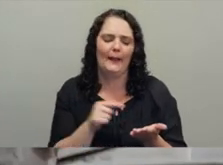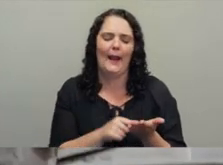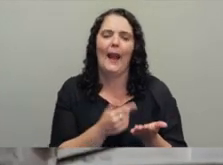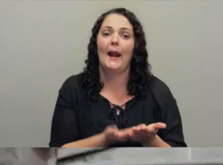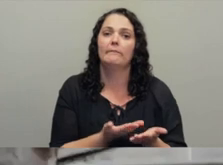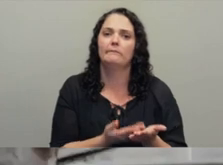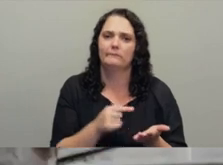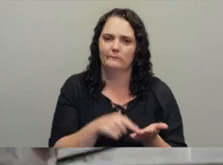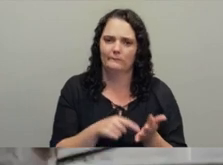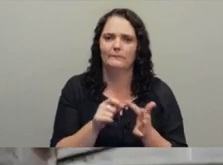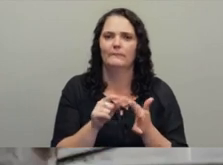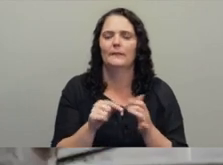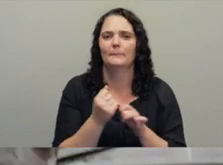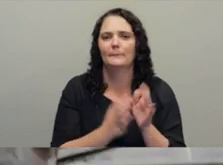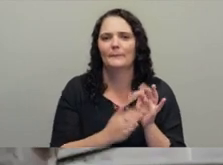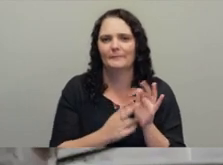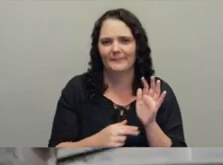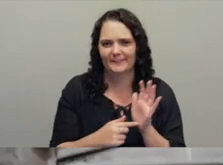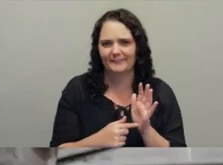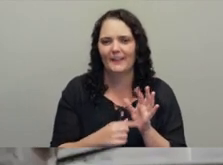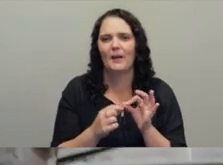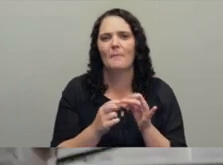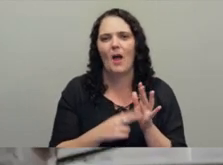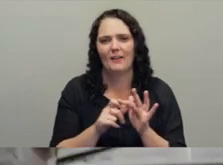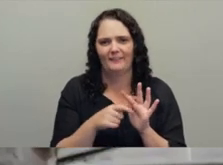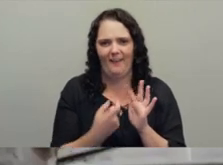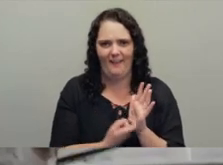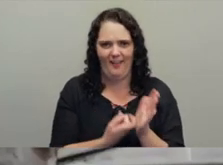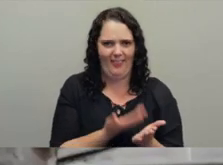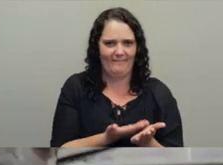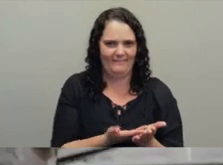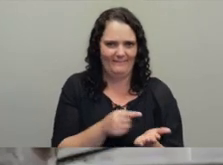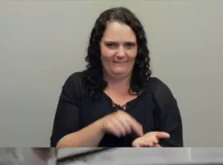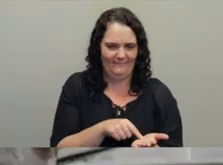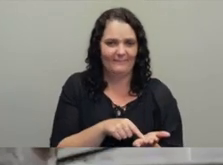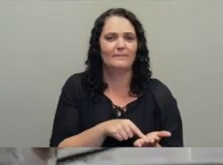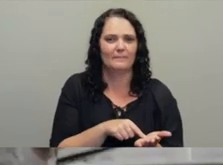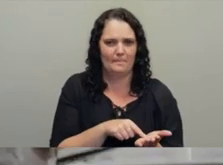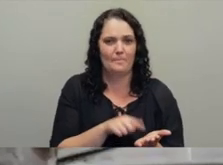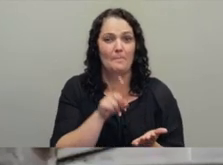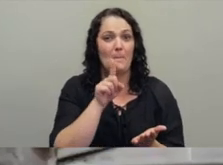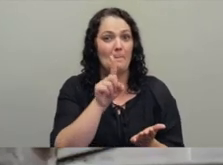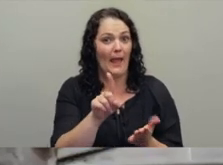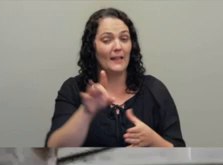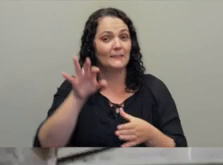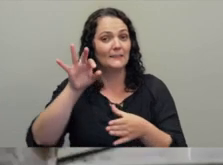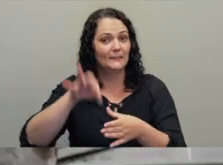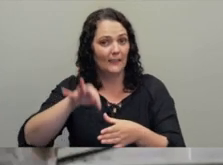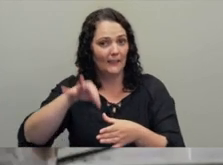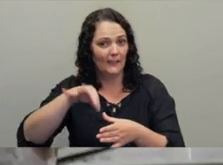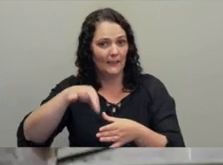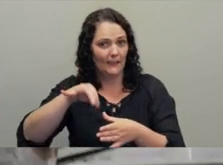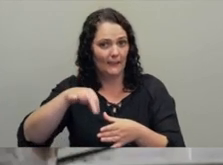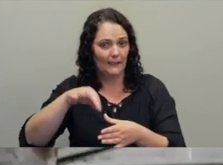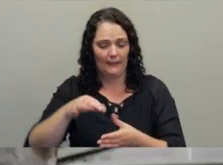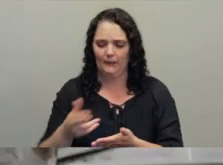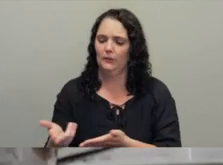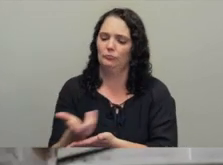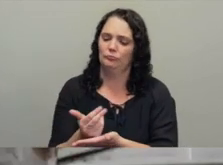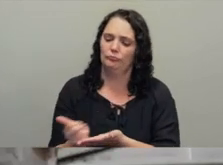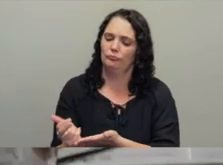and the binder. When you work with tea, with anything that has these natural compounds, these tannins in it, when you draw with it, it